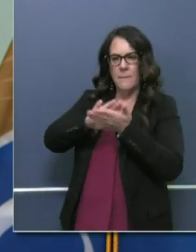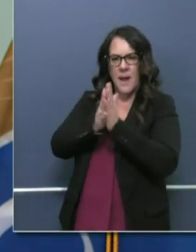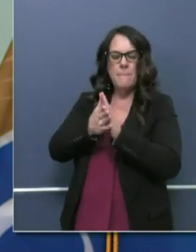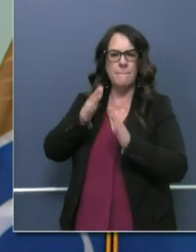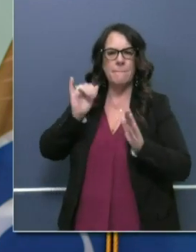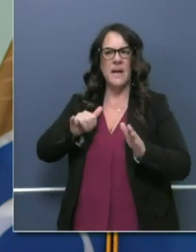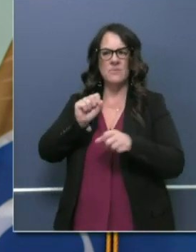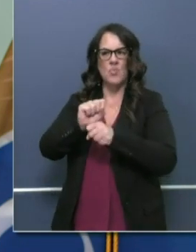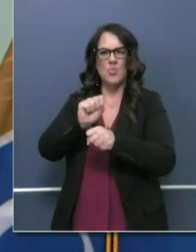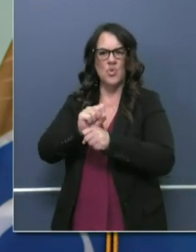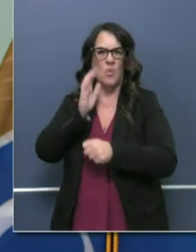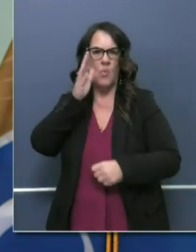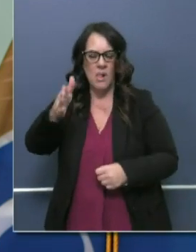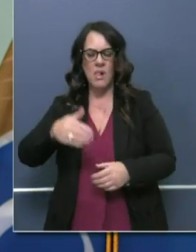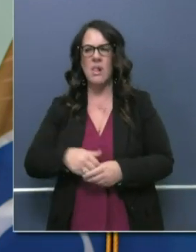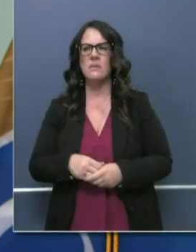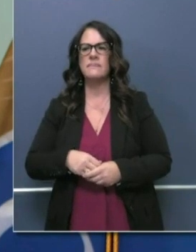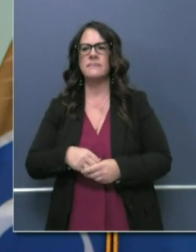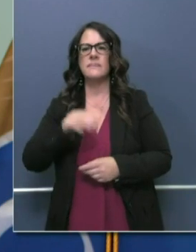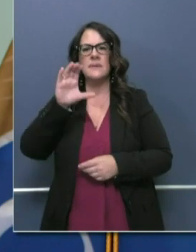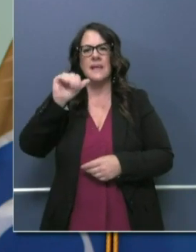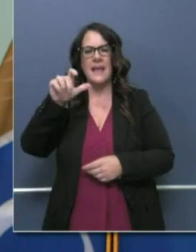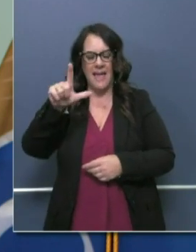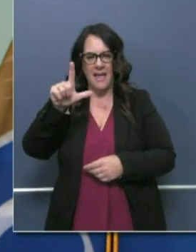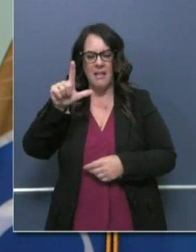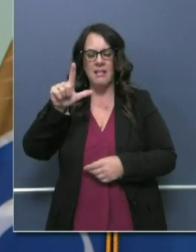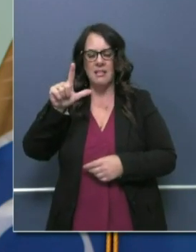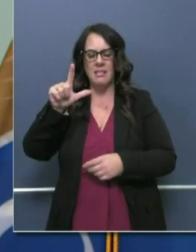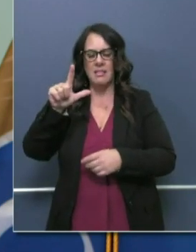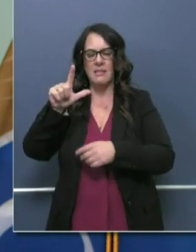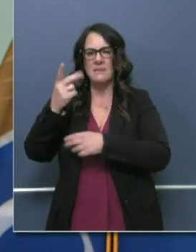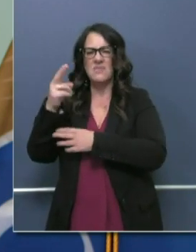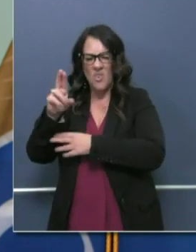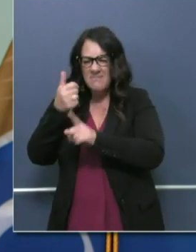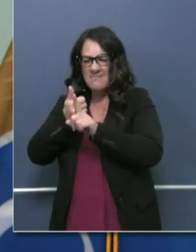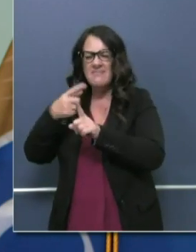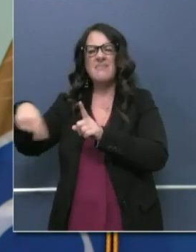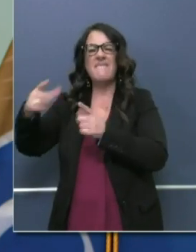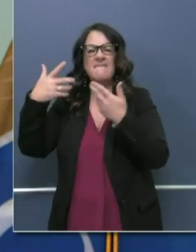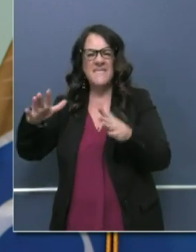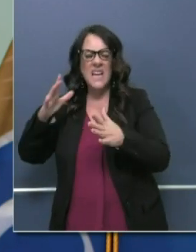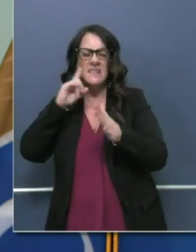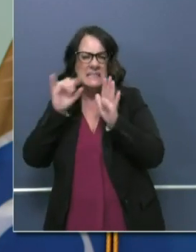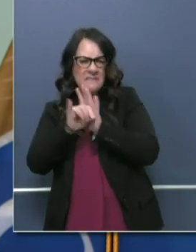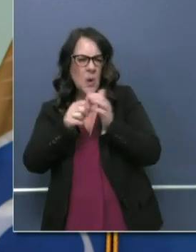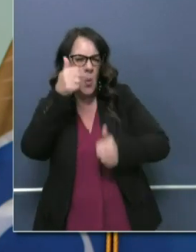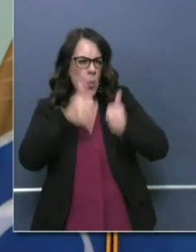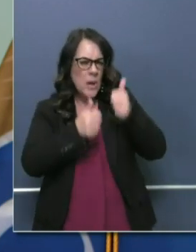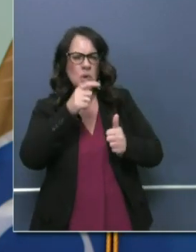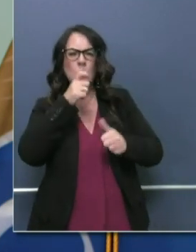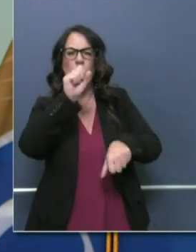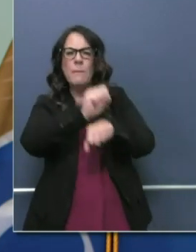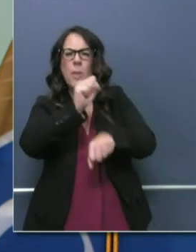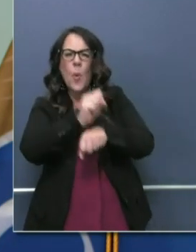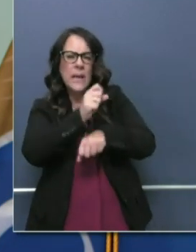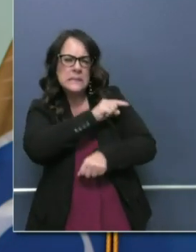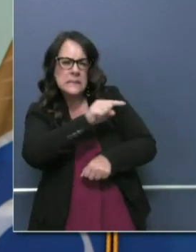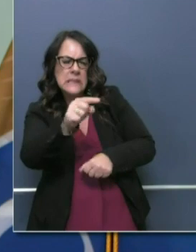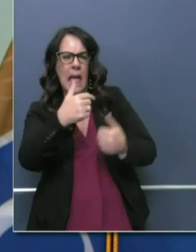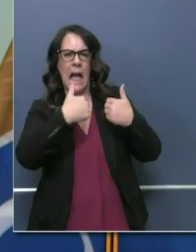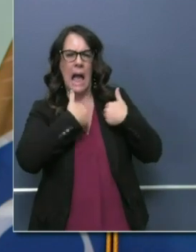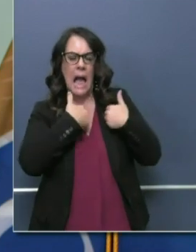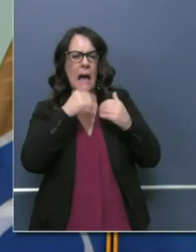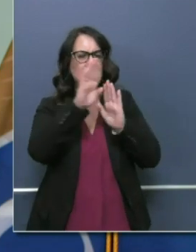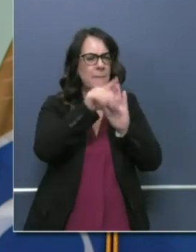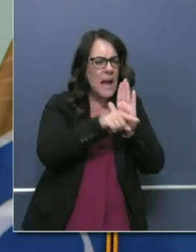resource team, has already been identifying individuals that we believe have the right kind of background, cultural